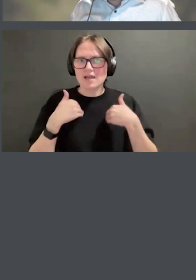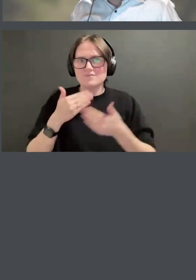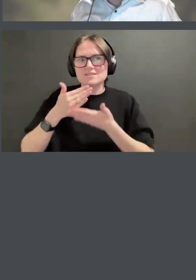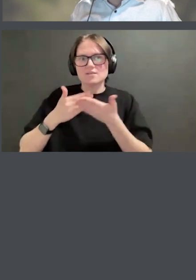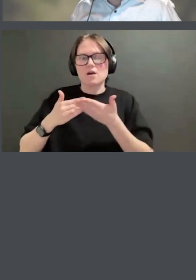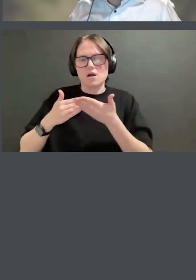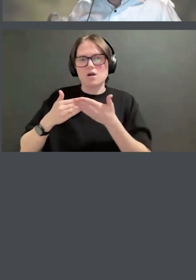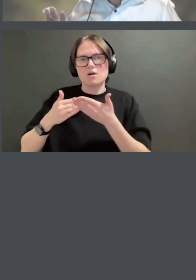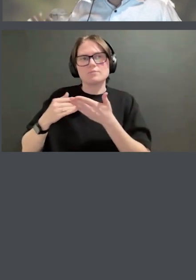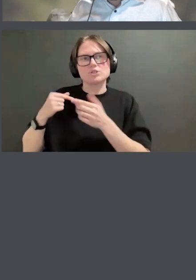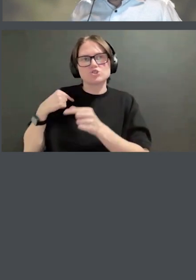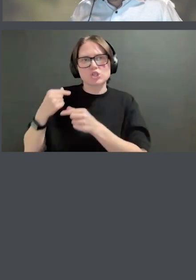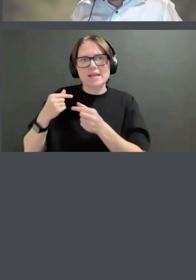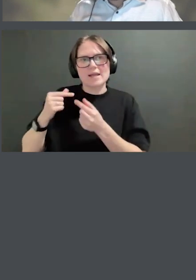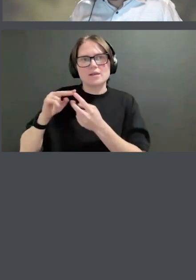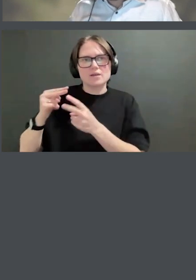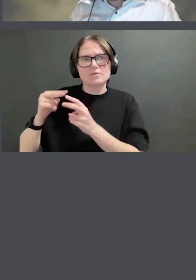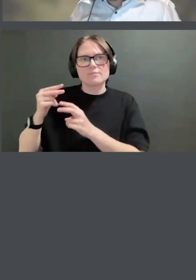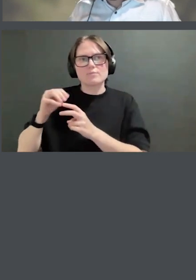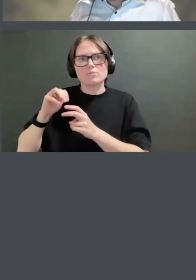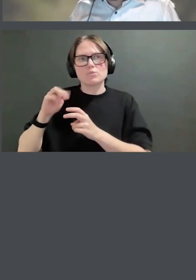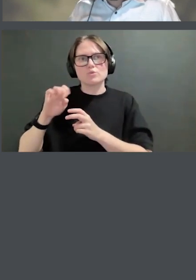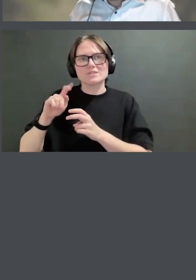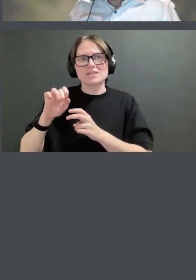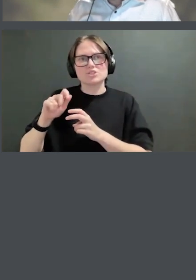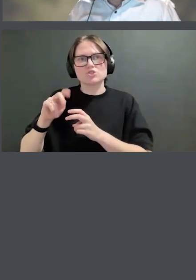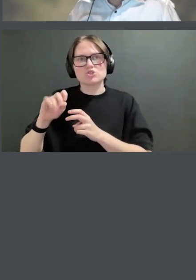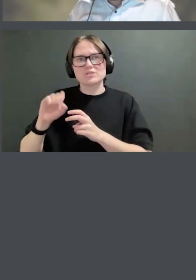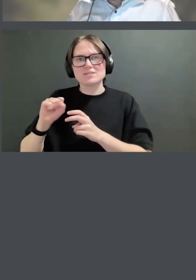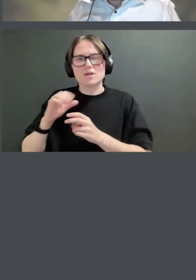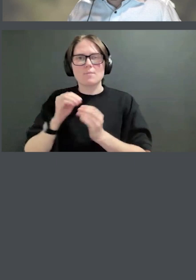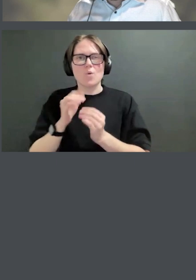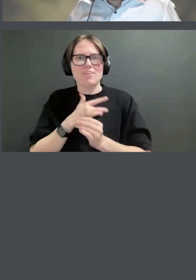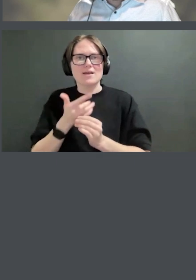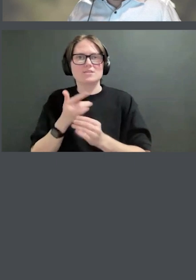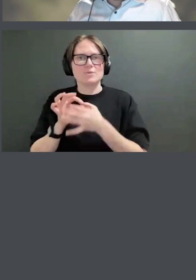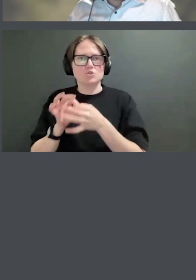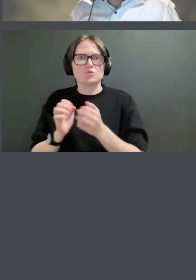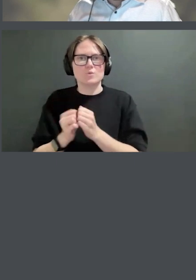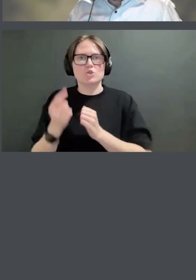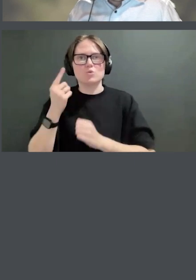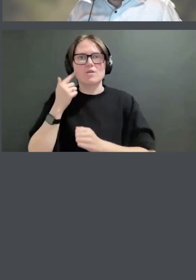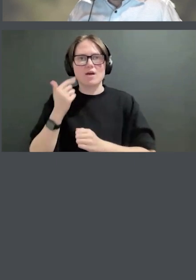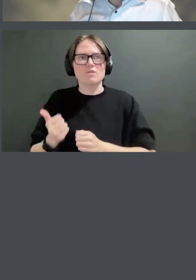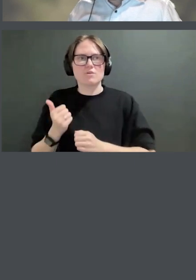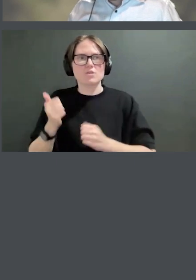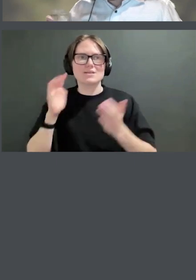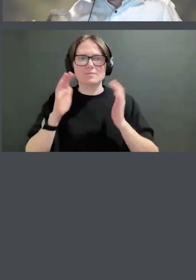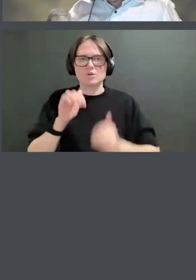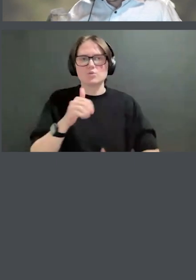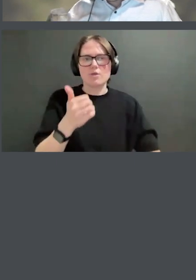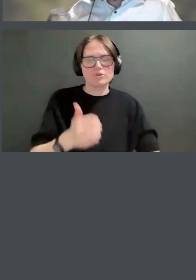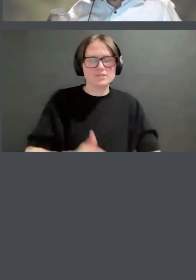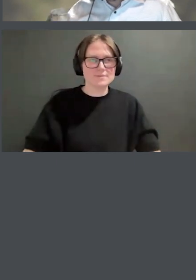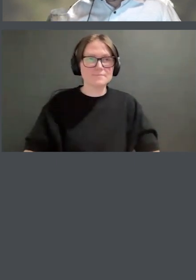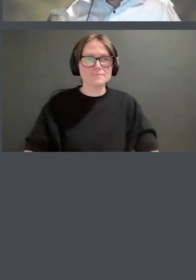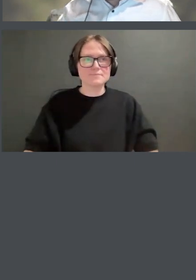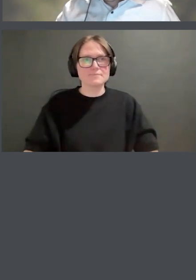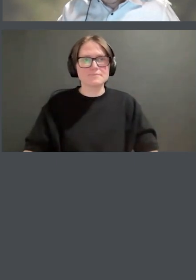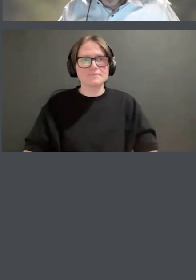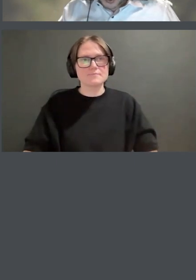genetic mutations that are more likely to be associated with unilateral hearing loss than others, and others that are